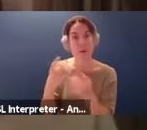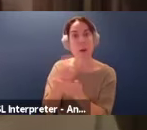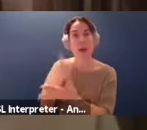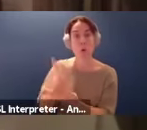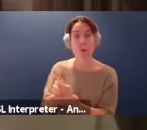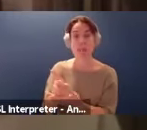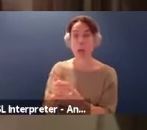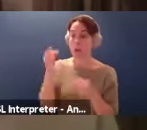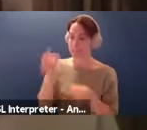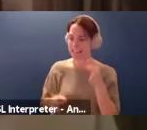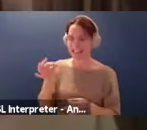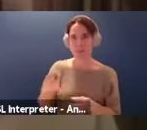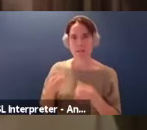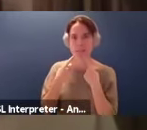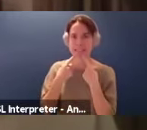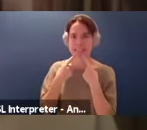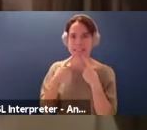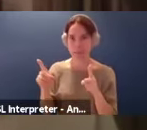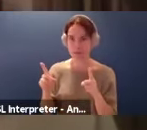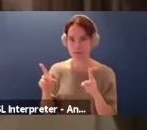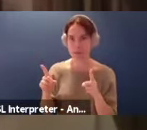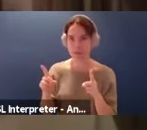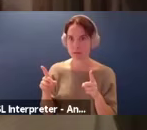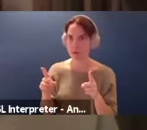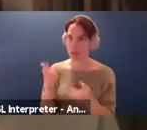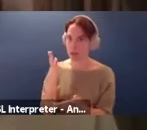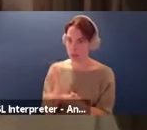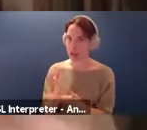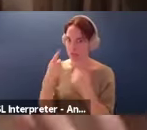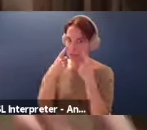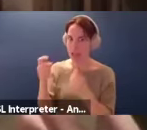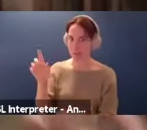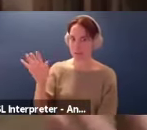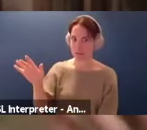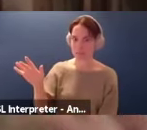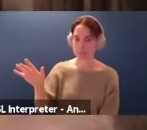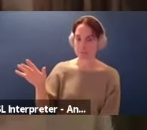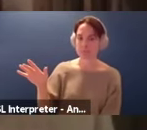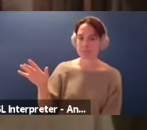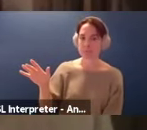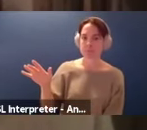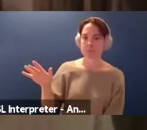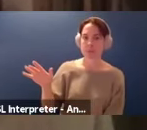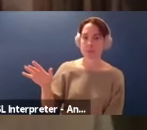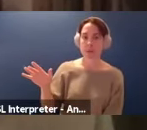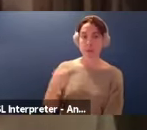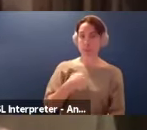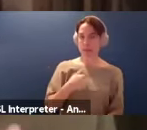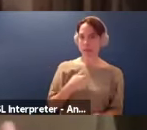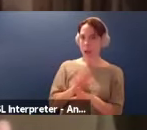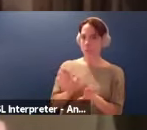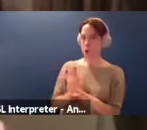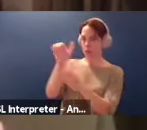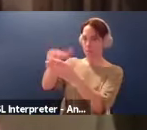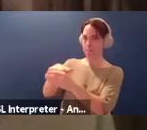so there has been a debate recently in in uh amongst indian order members i'm not a participant in that but i was told about it uh